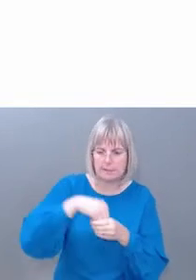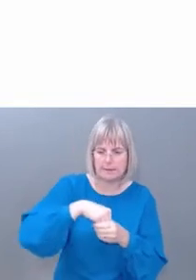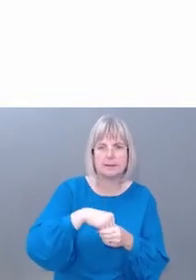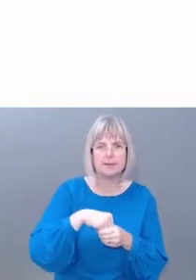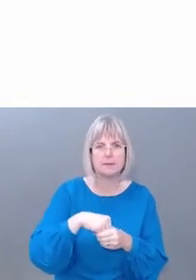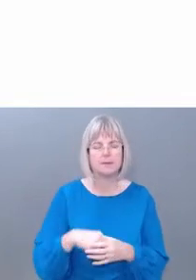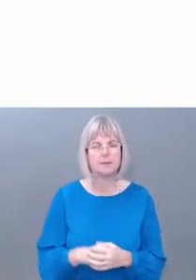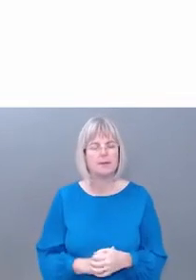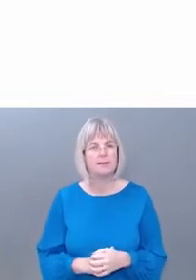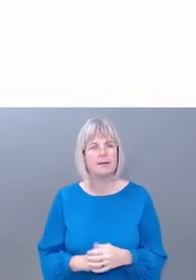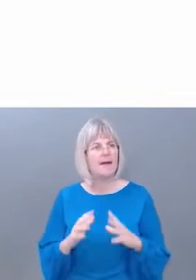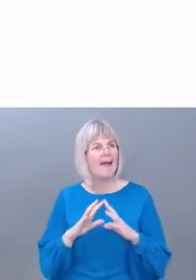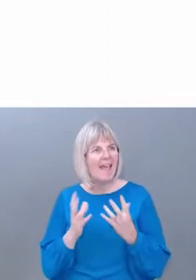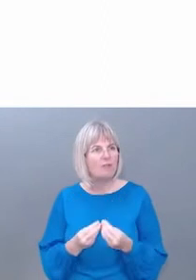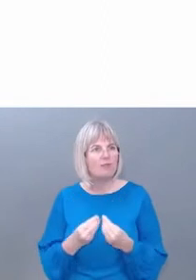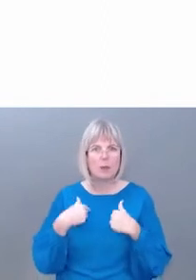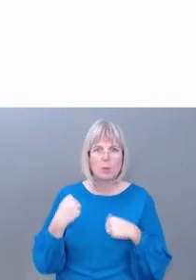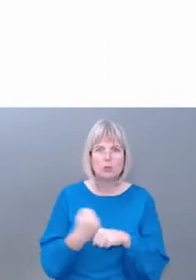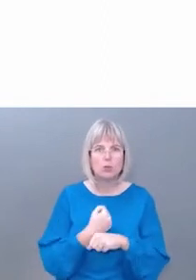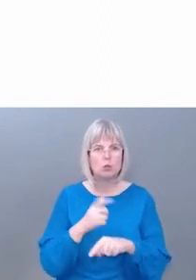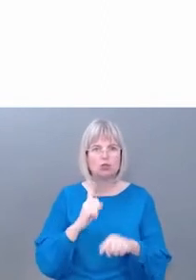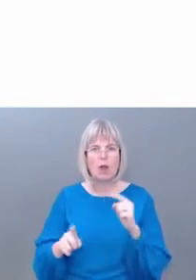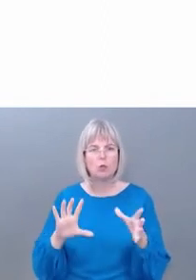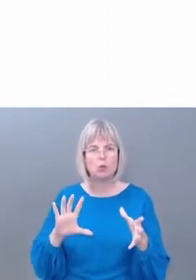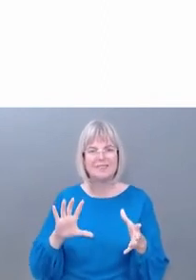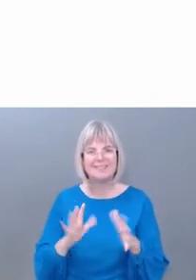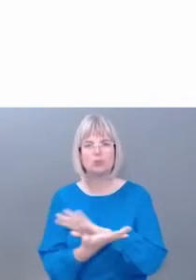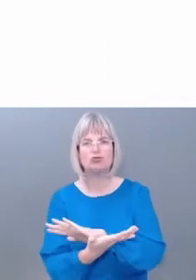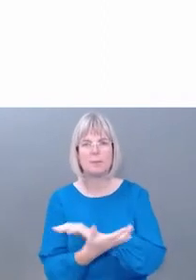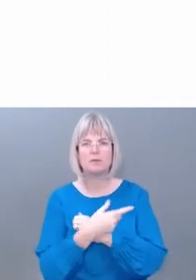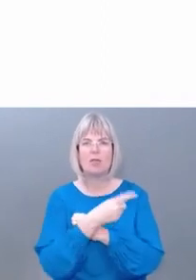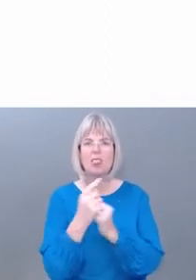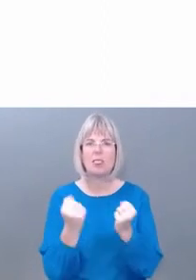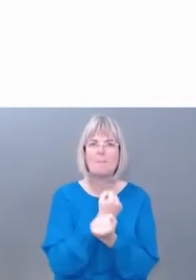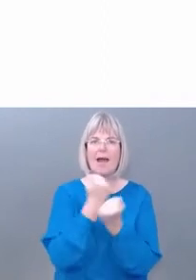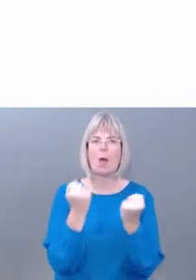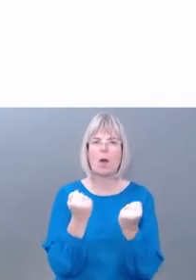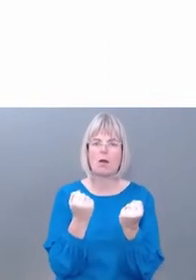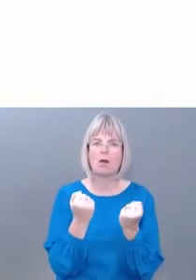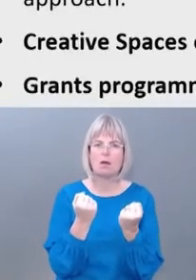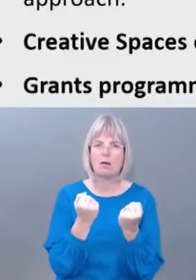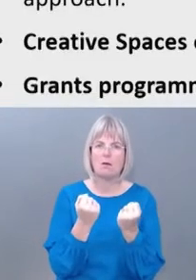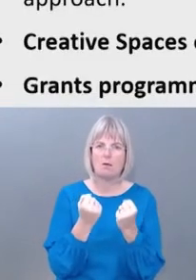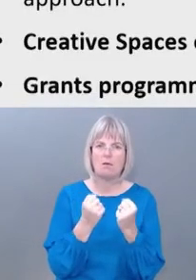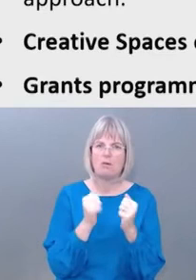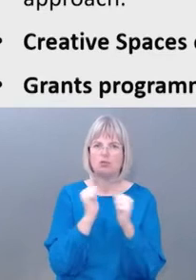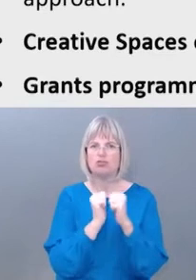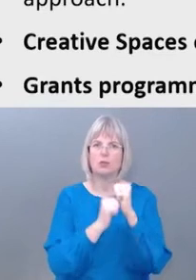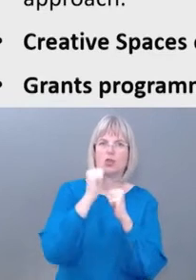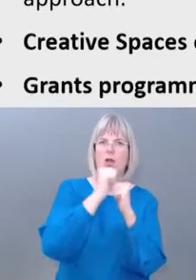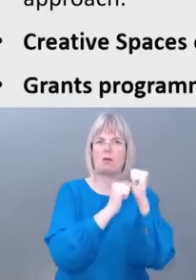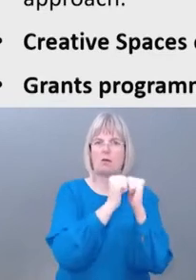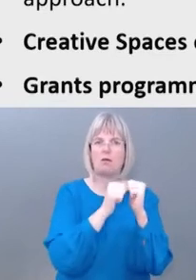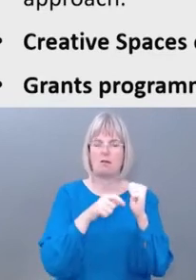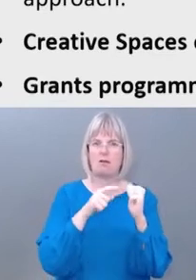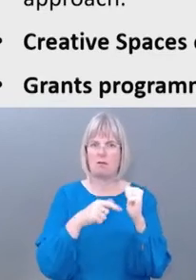kind of power structures and the power balances that have contributed to the problem that we're trying to address. So